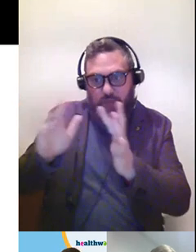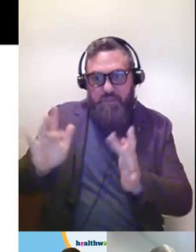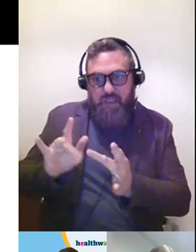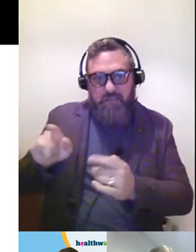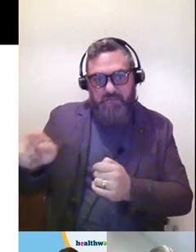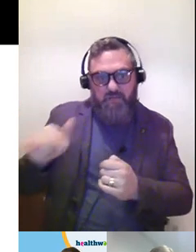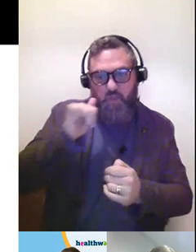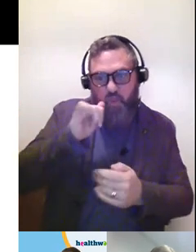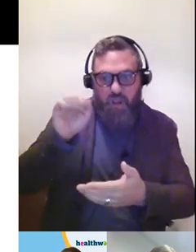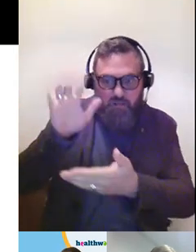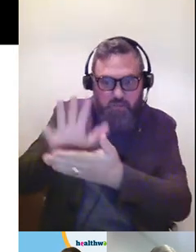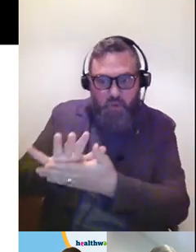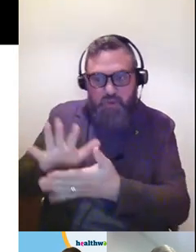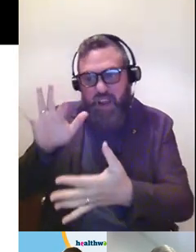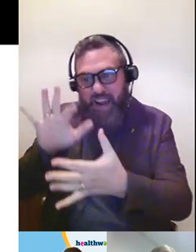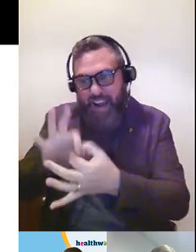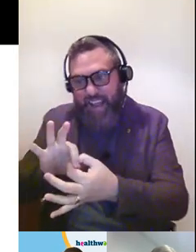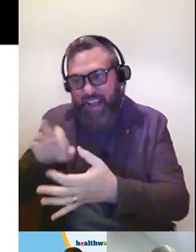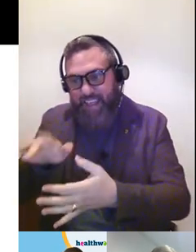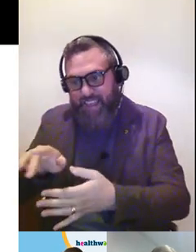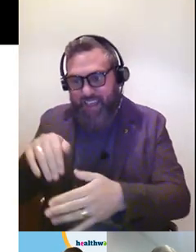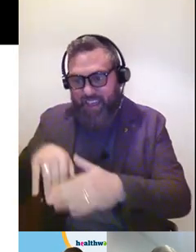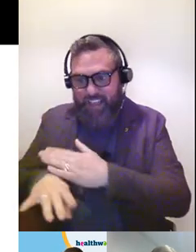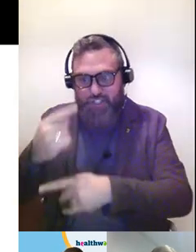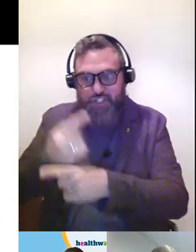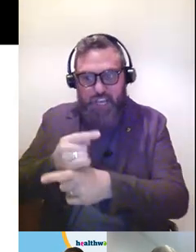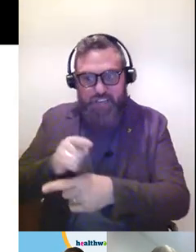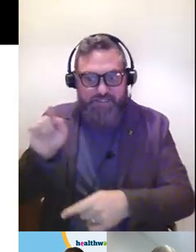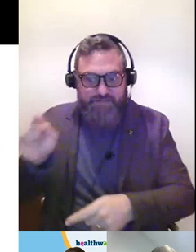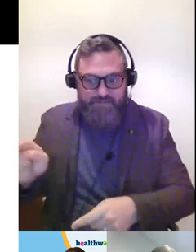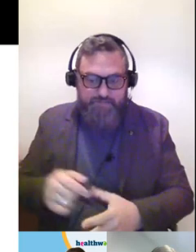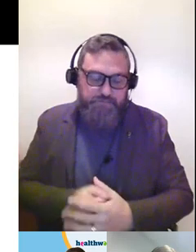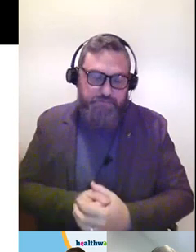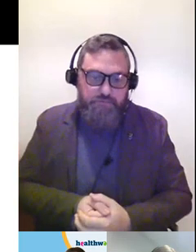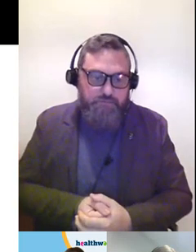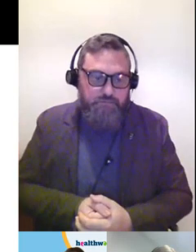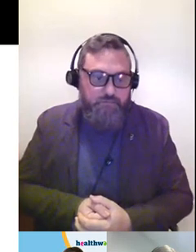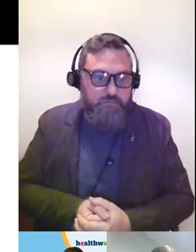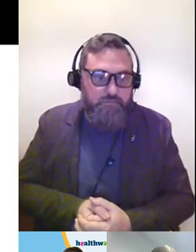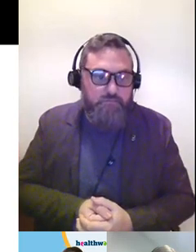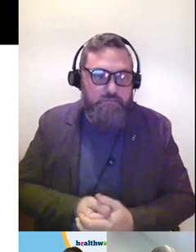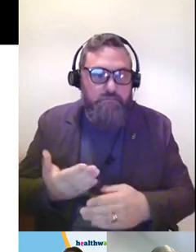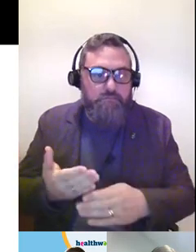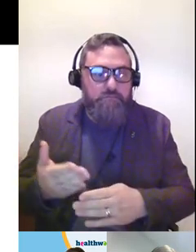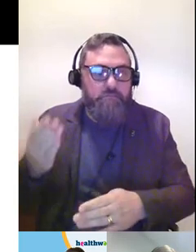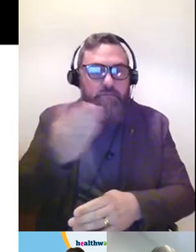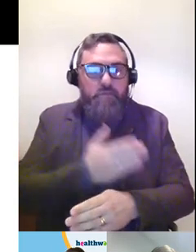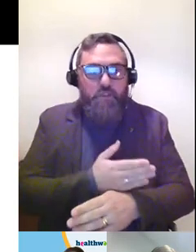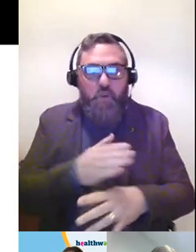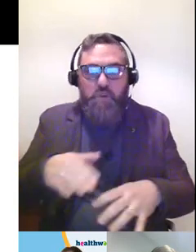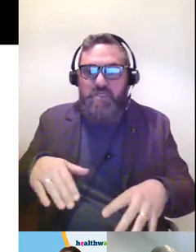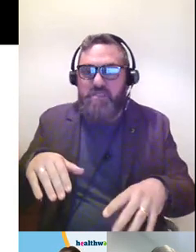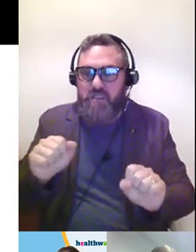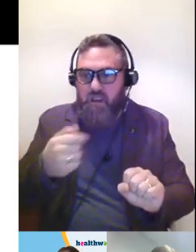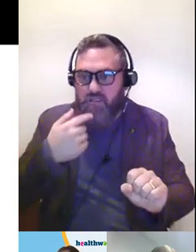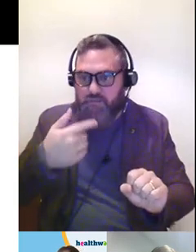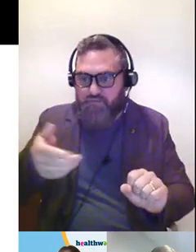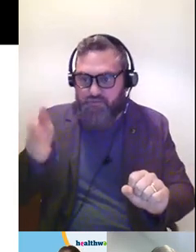said, we'll be posting that link in the chat shortly. But before we go into the presentation, can we